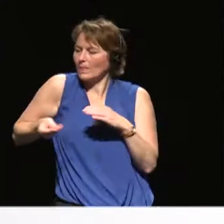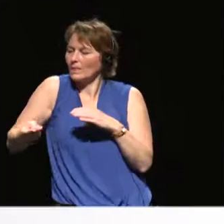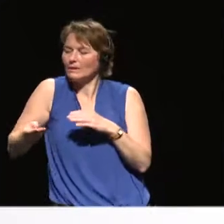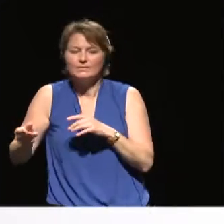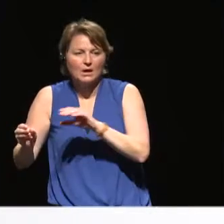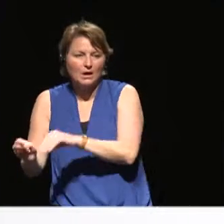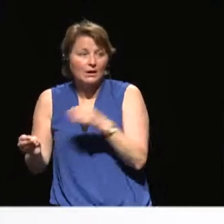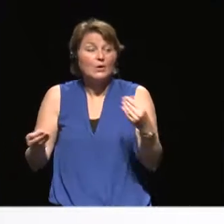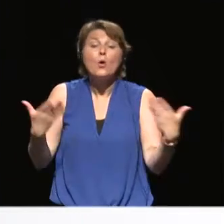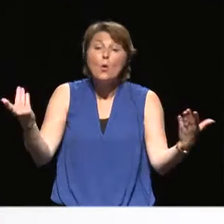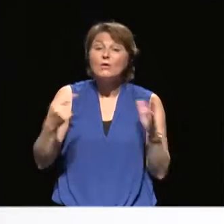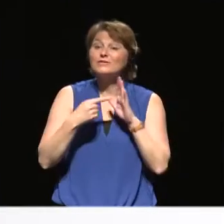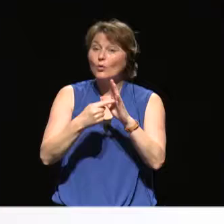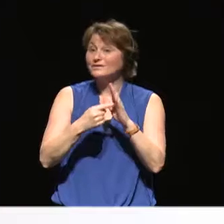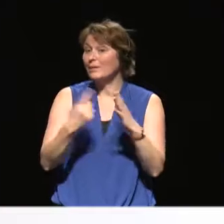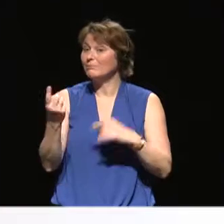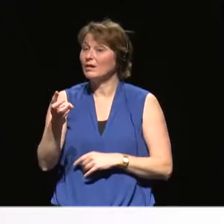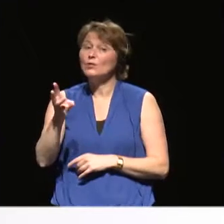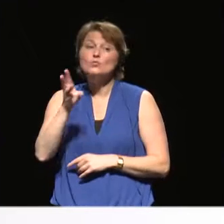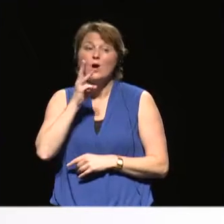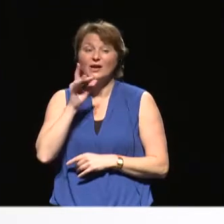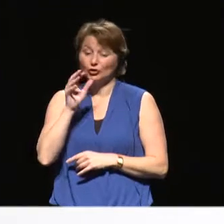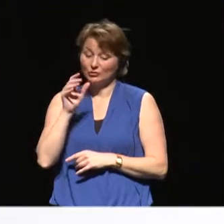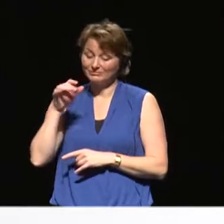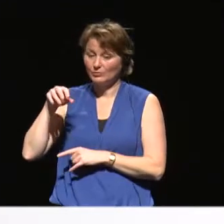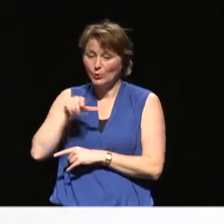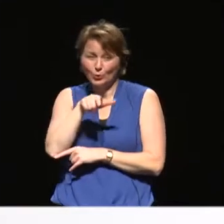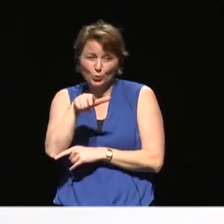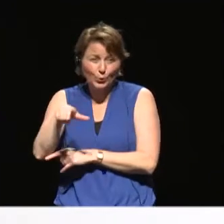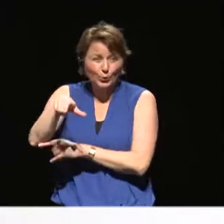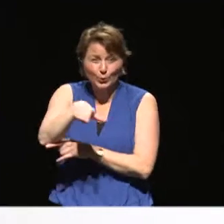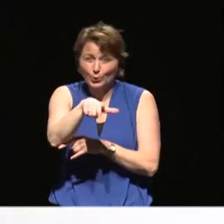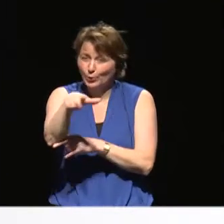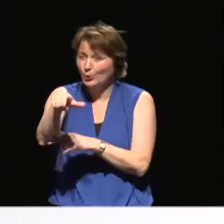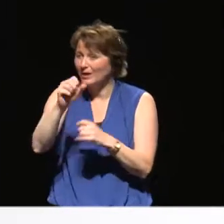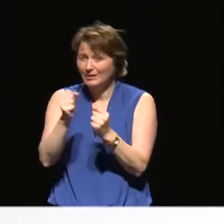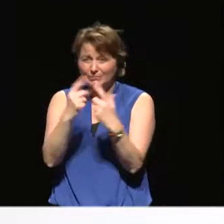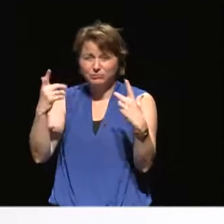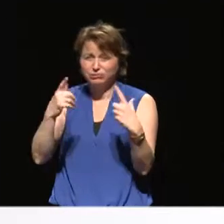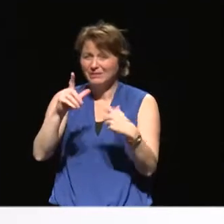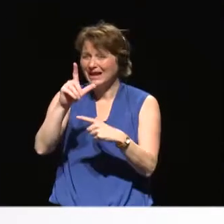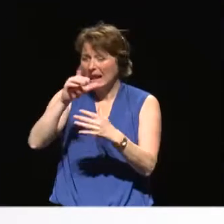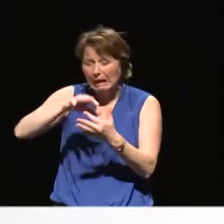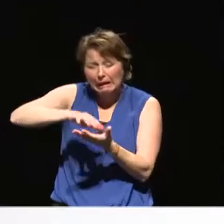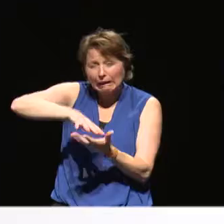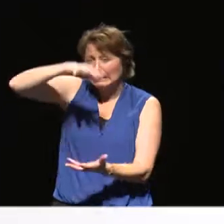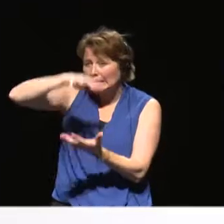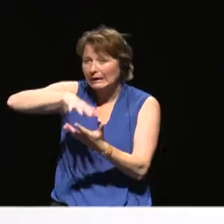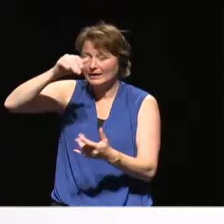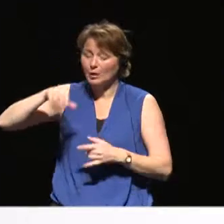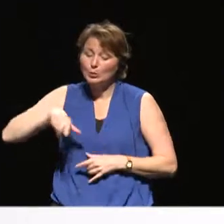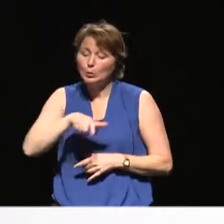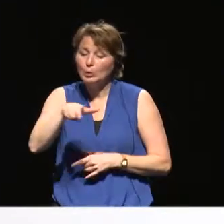transform a river from being a free-flowing river that supports sometimes hundreds of thousand-year-old communities that practice